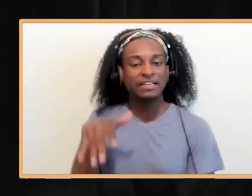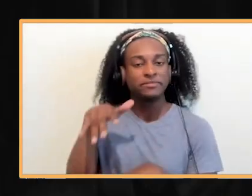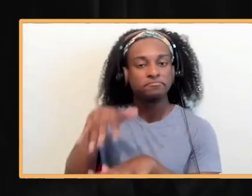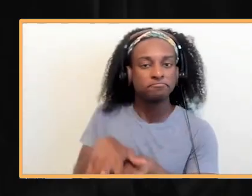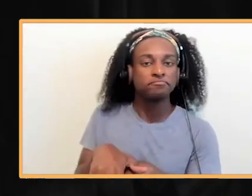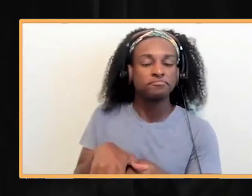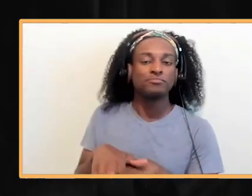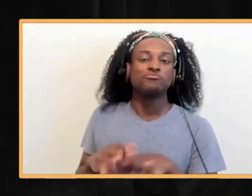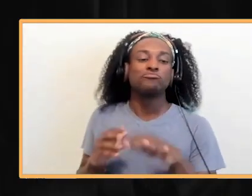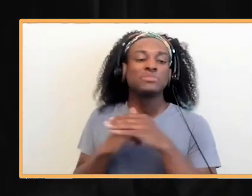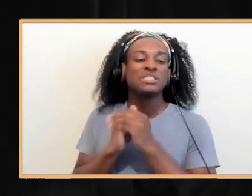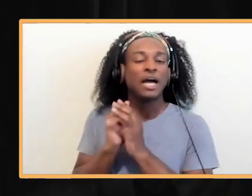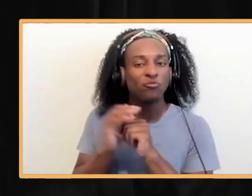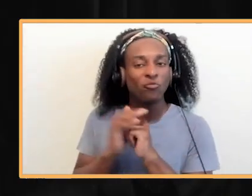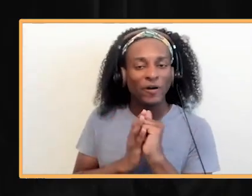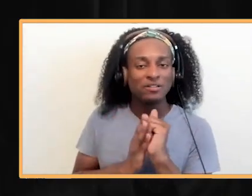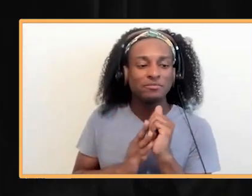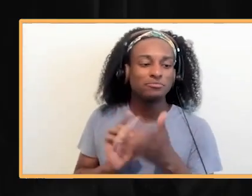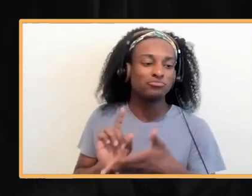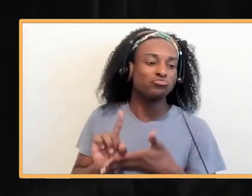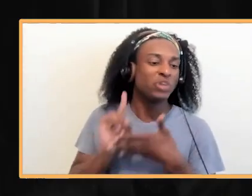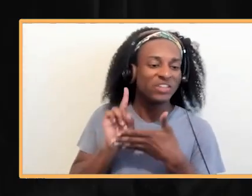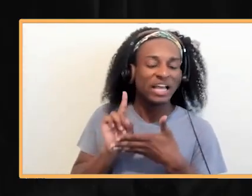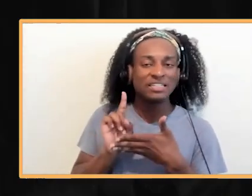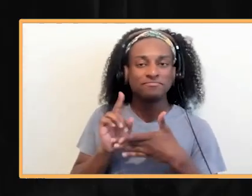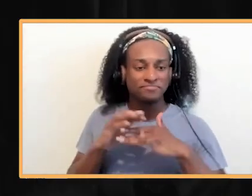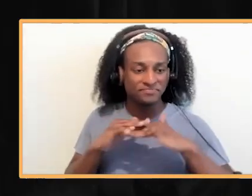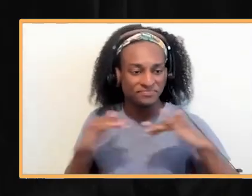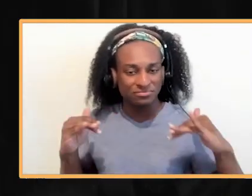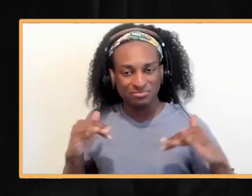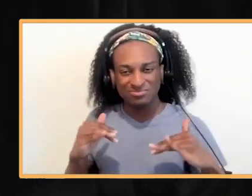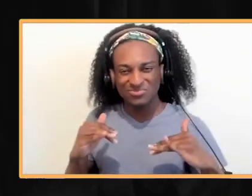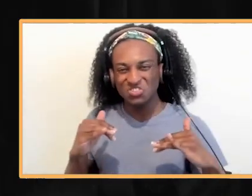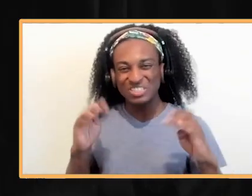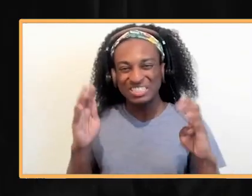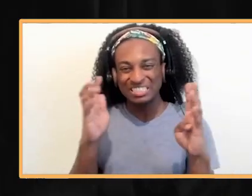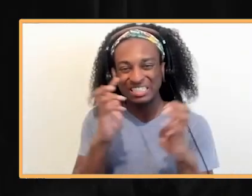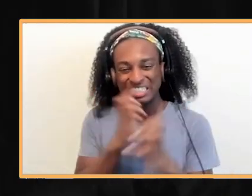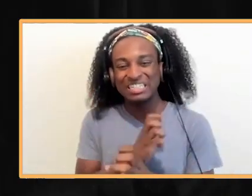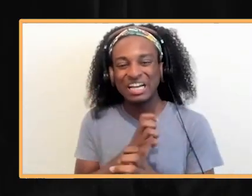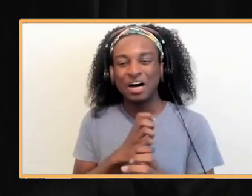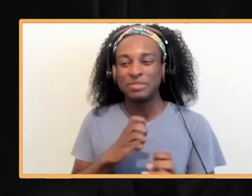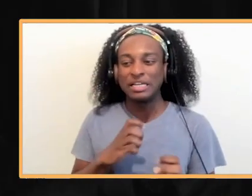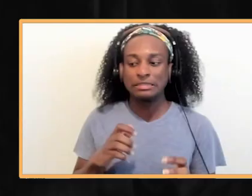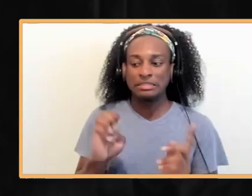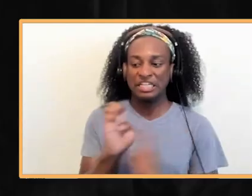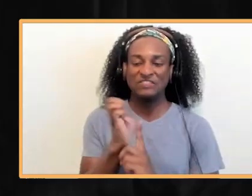right. So it's a very complex yes and kind of, I think, landscape right now.